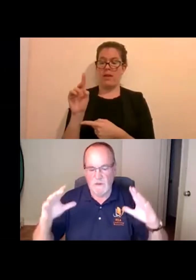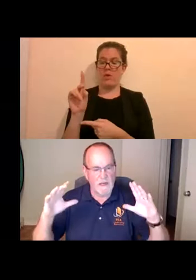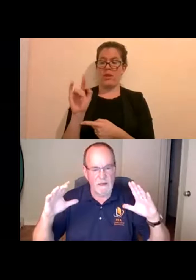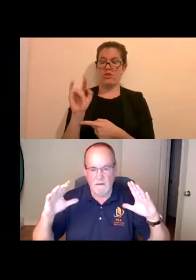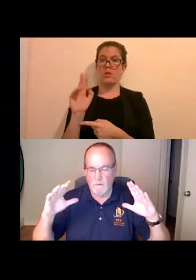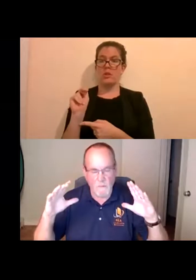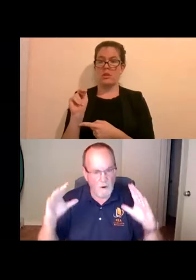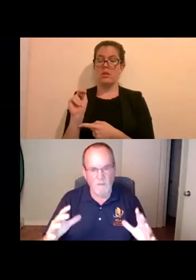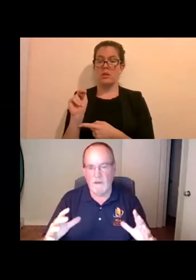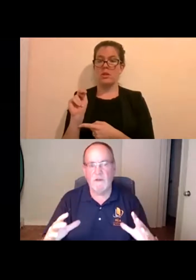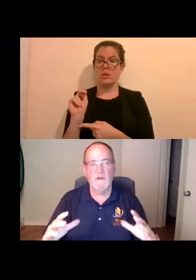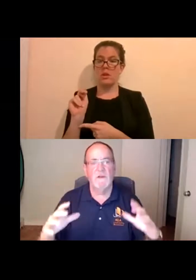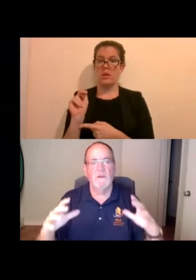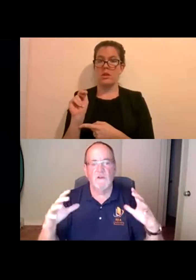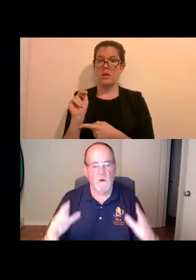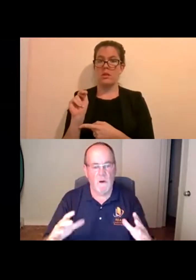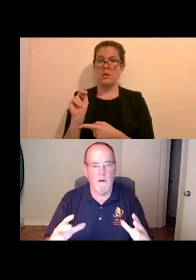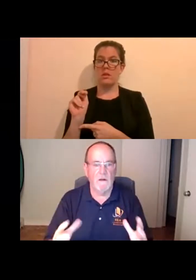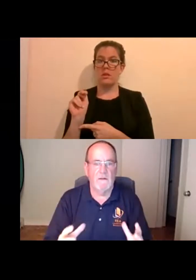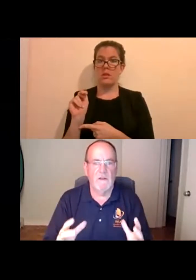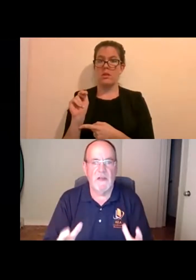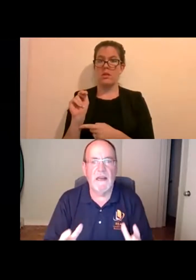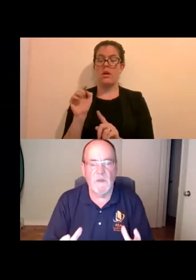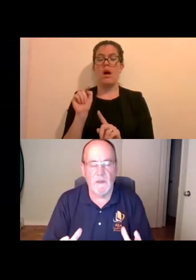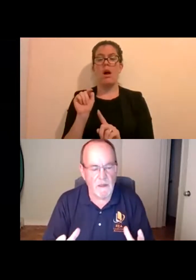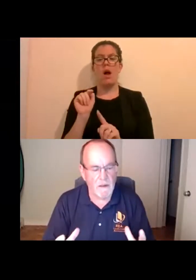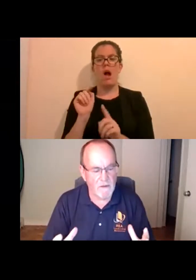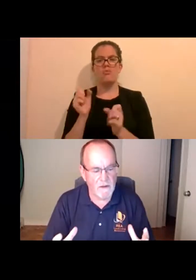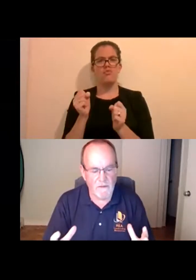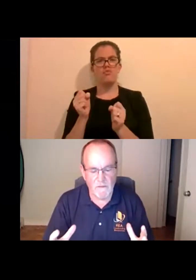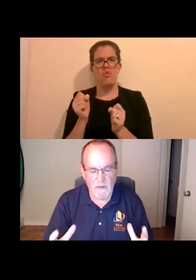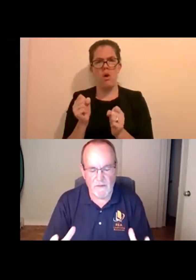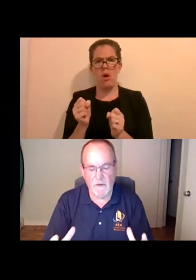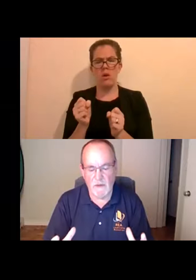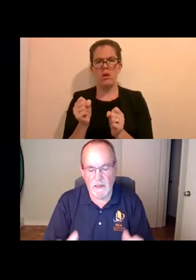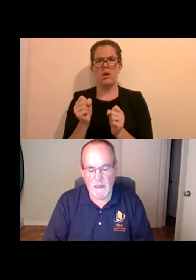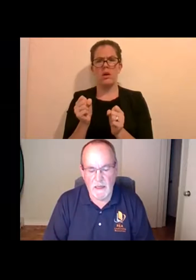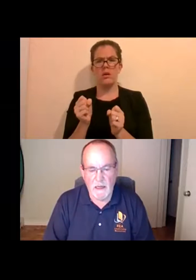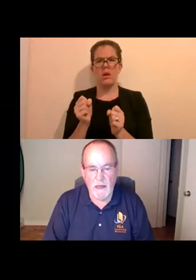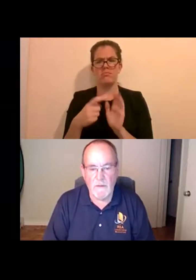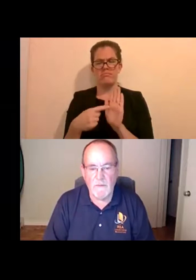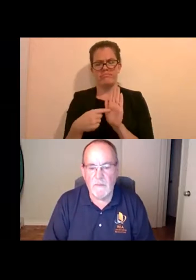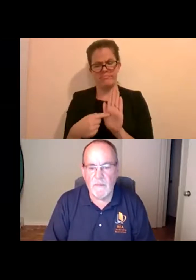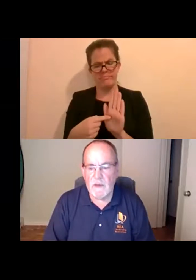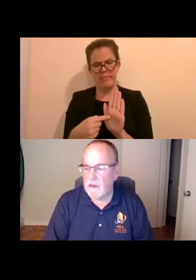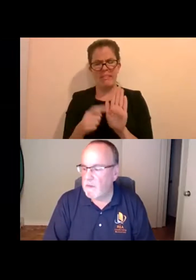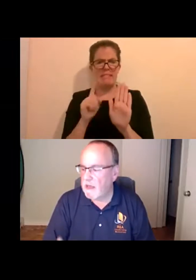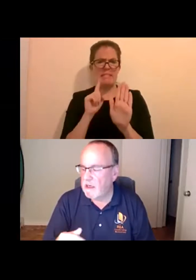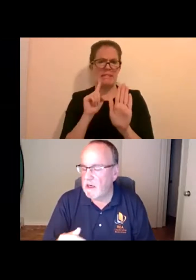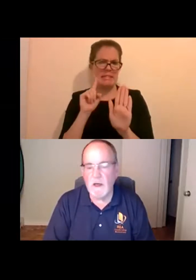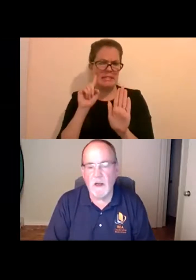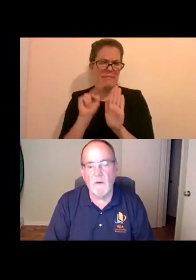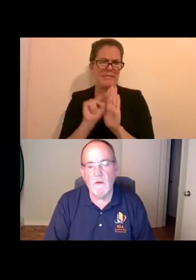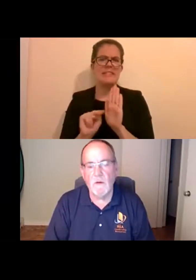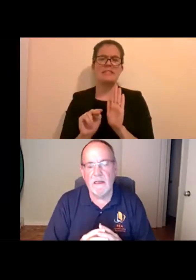which is a marvelous, strong statement of deafhood, about a